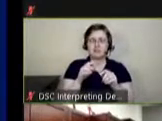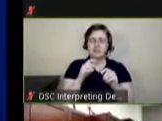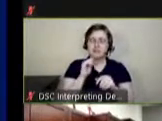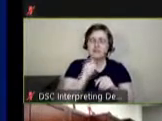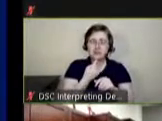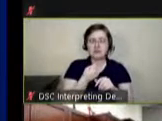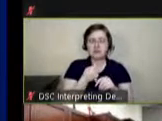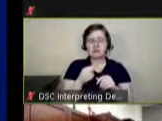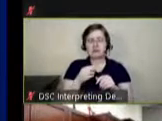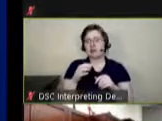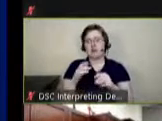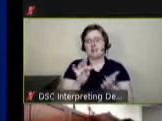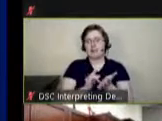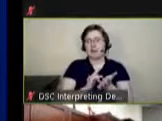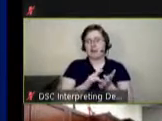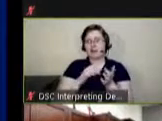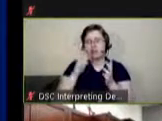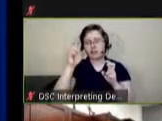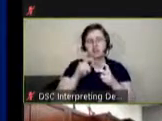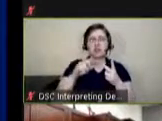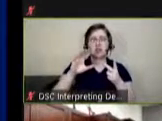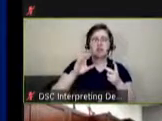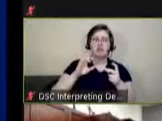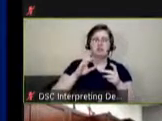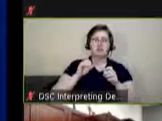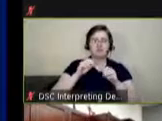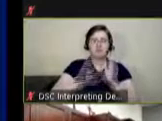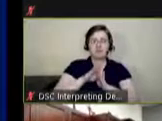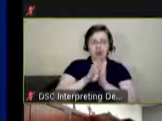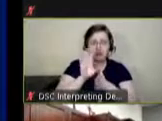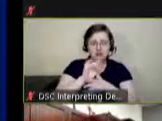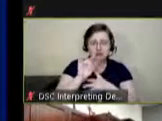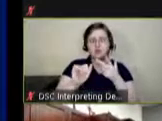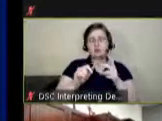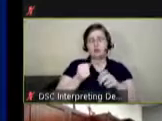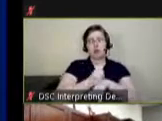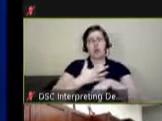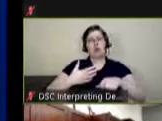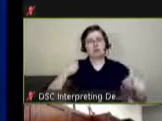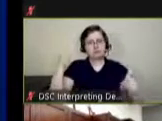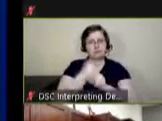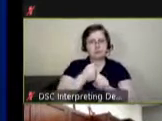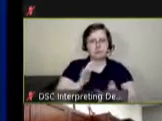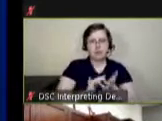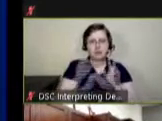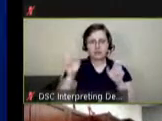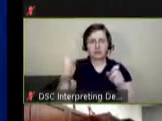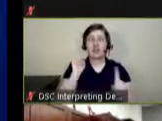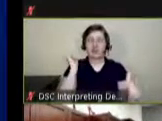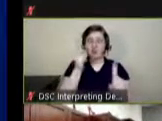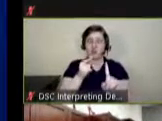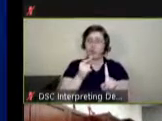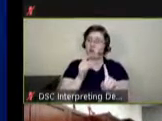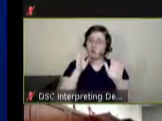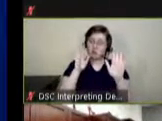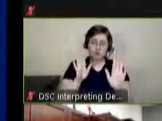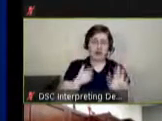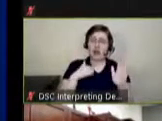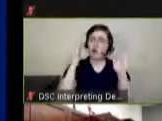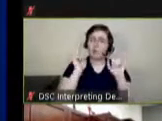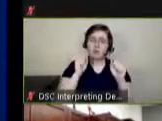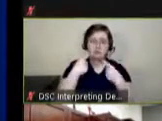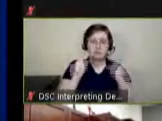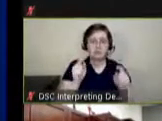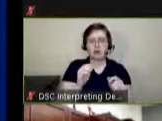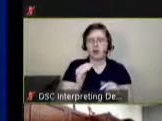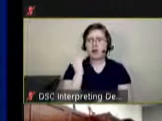or early onset medical disorders. And that goal, which is great, and I hope we can do this. Adults who